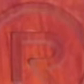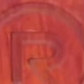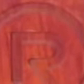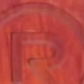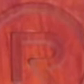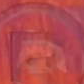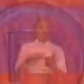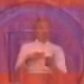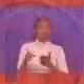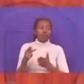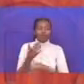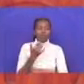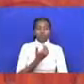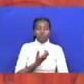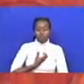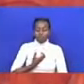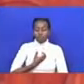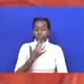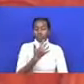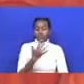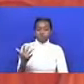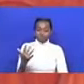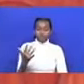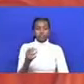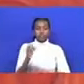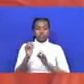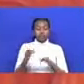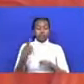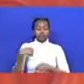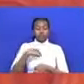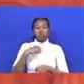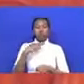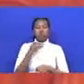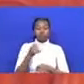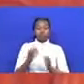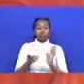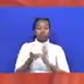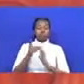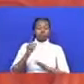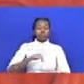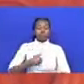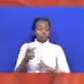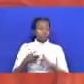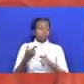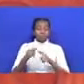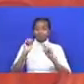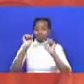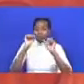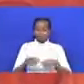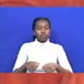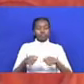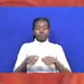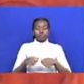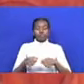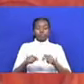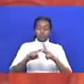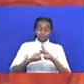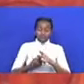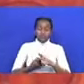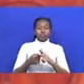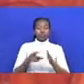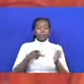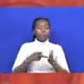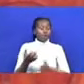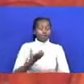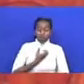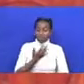you. But let's all become one. And this thing does not know which church you are in. Whether you're